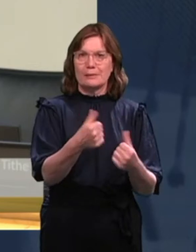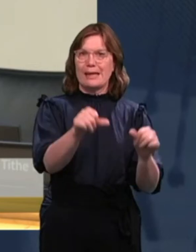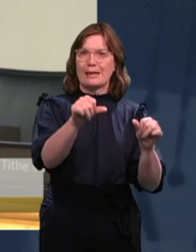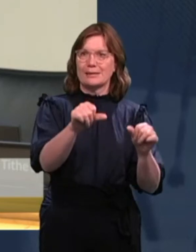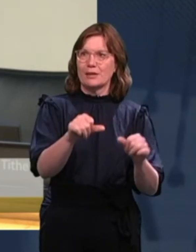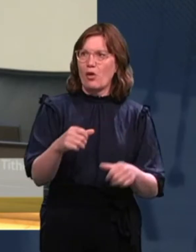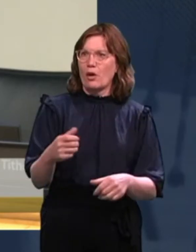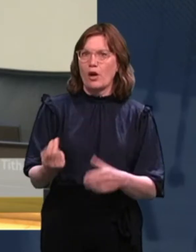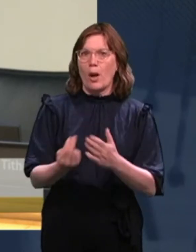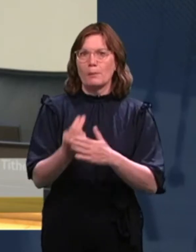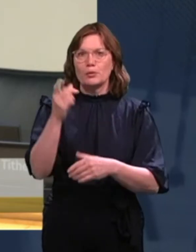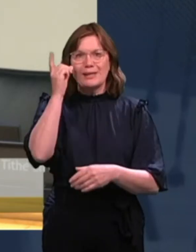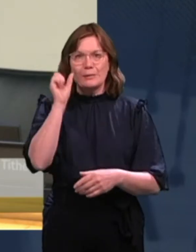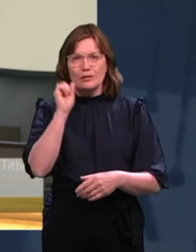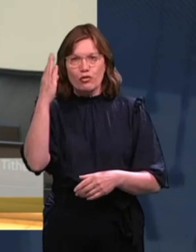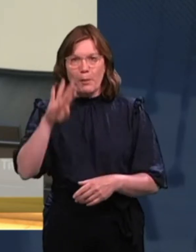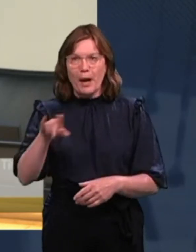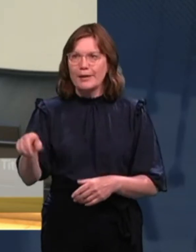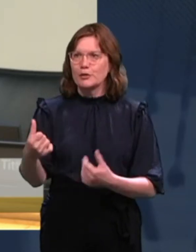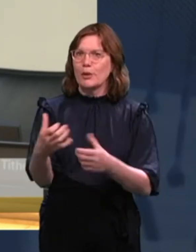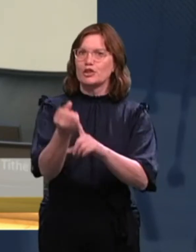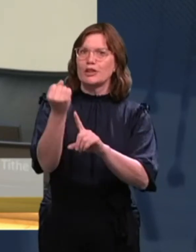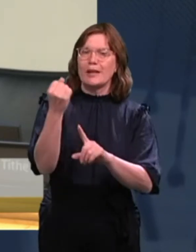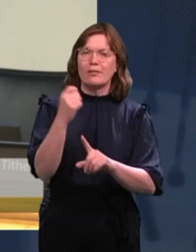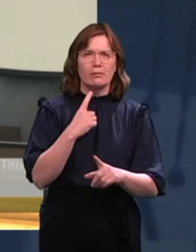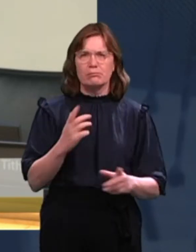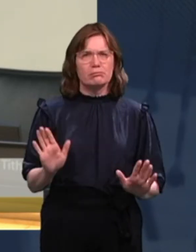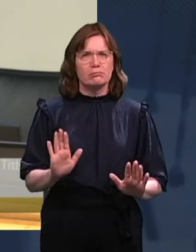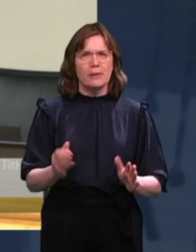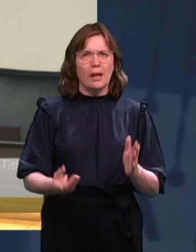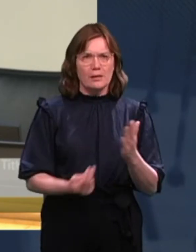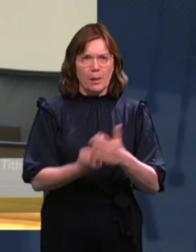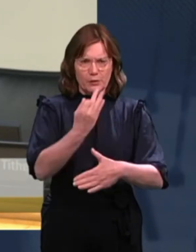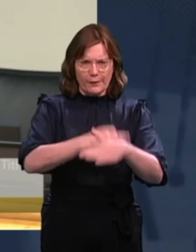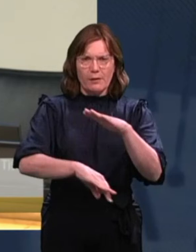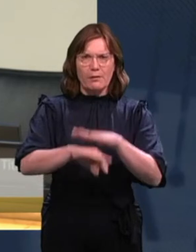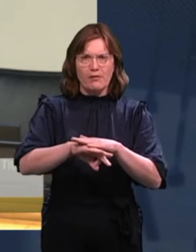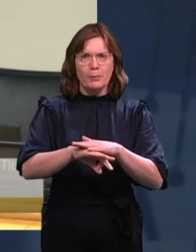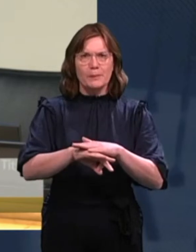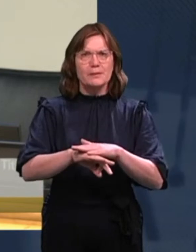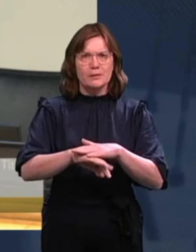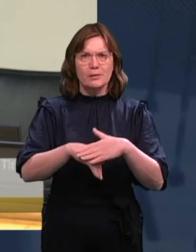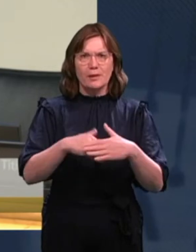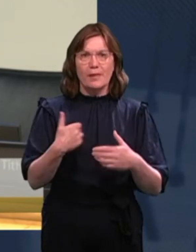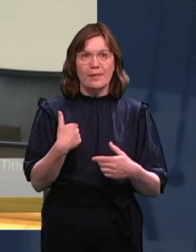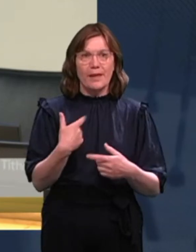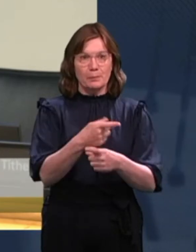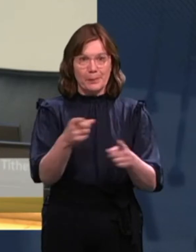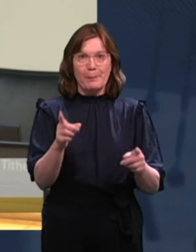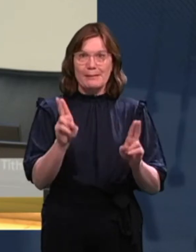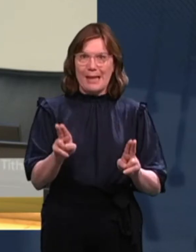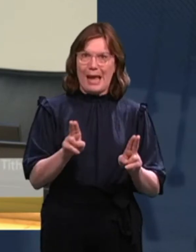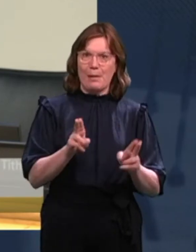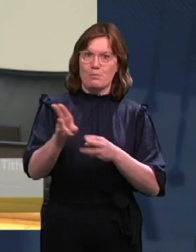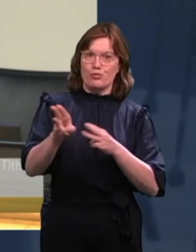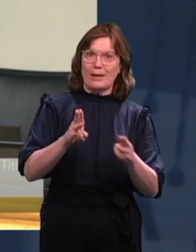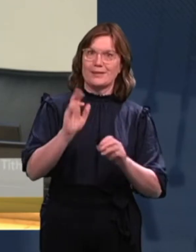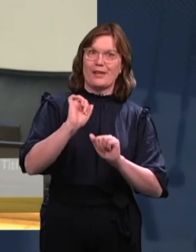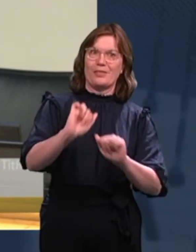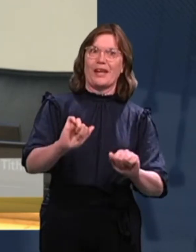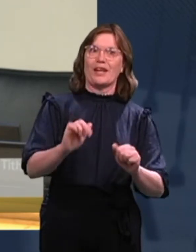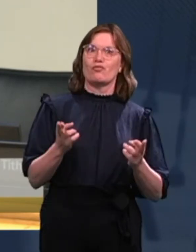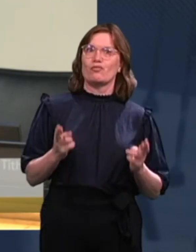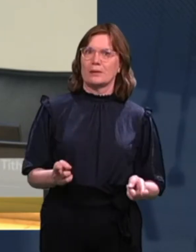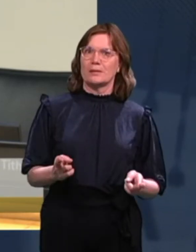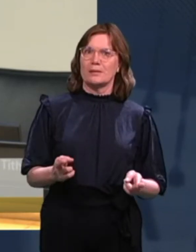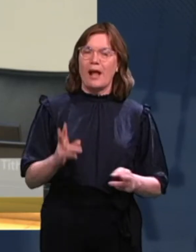the state to ensure that people can actually exercise their rights that they should have under the UN CRPD, and that they would have